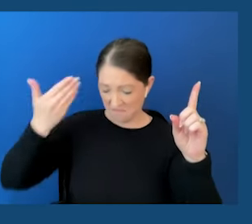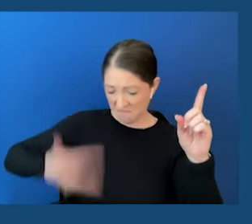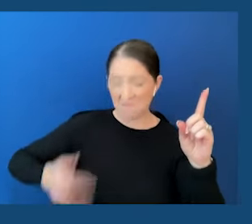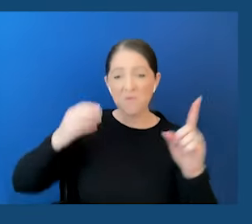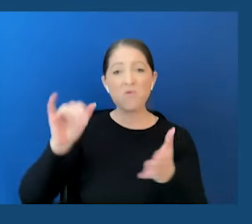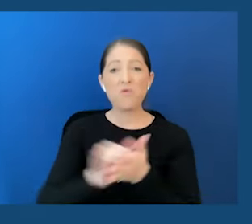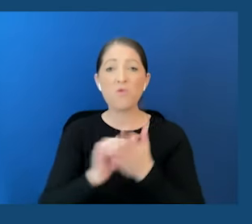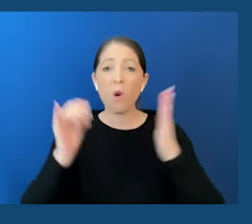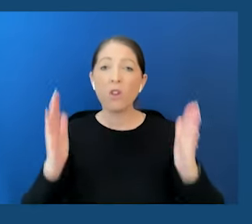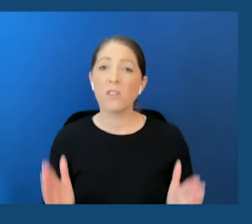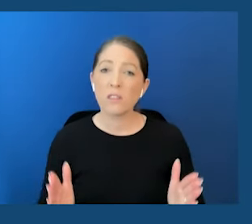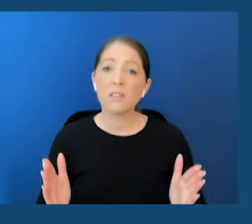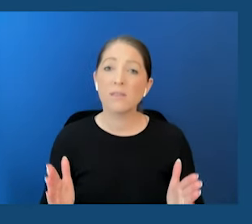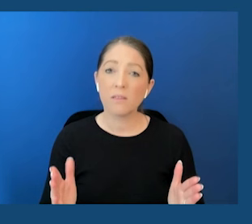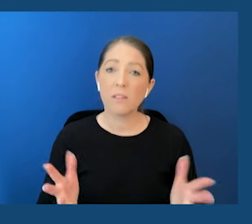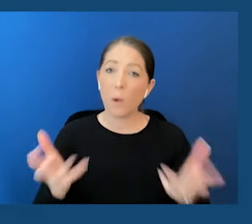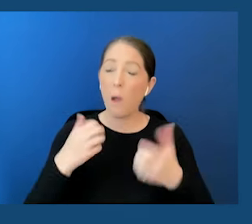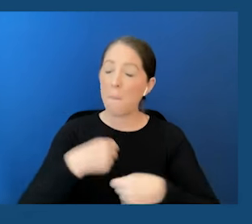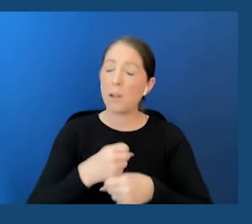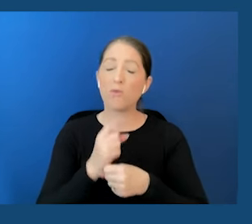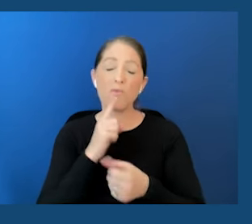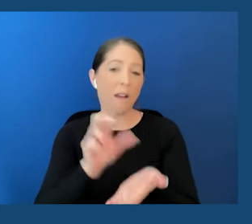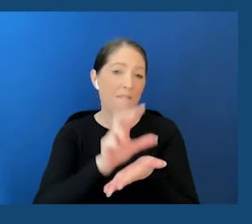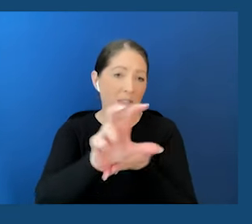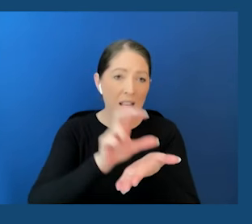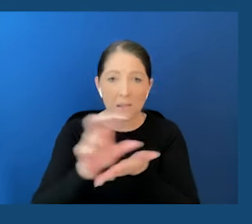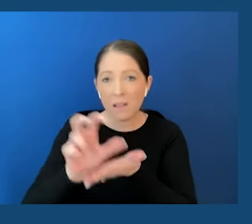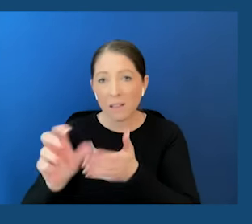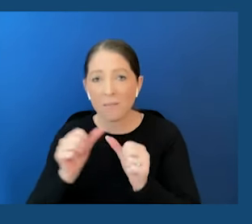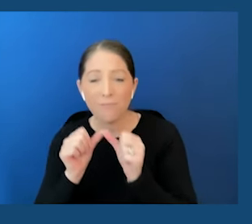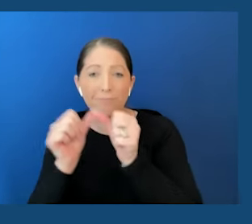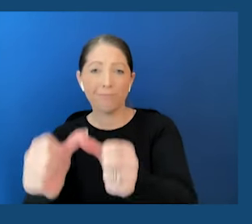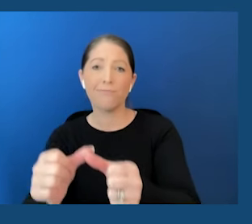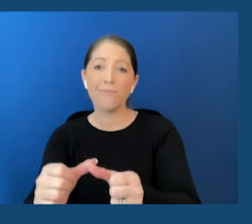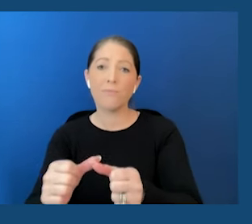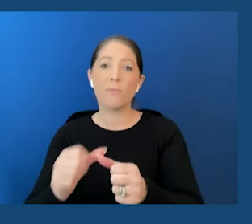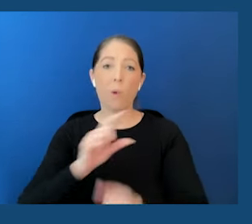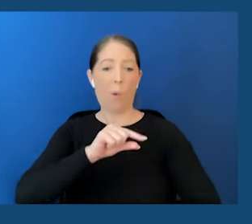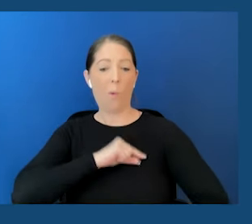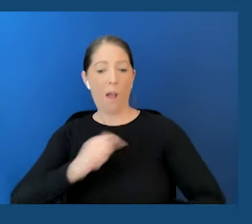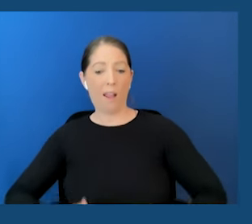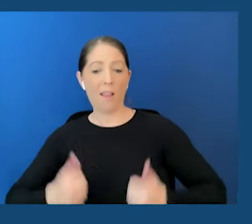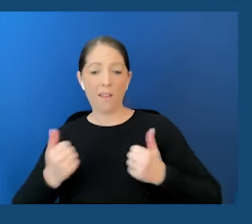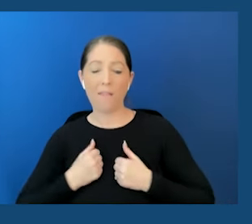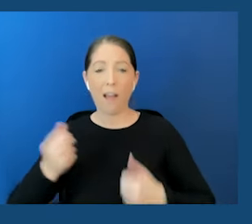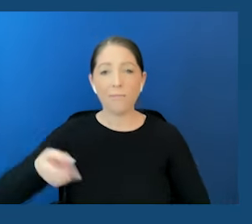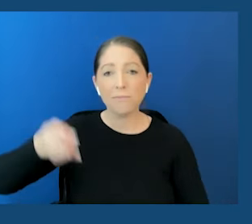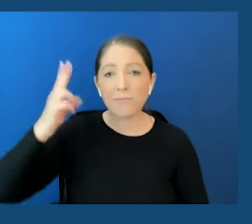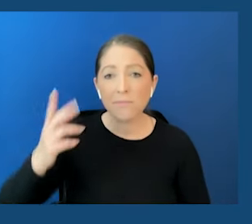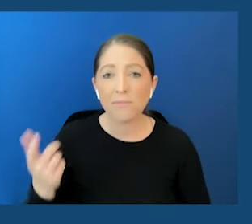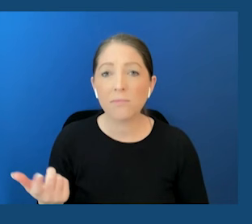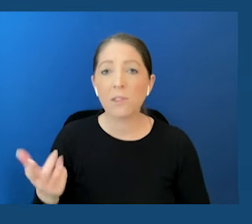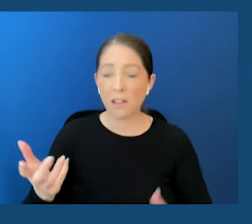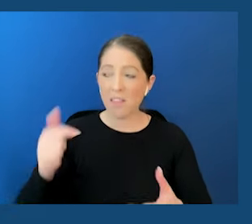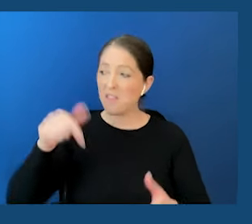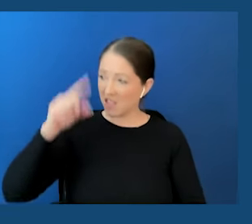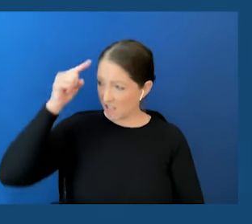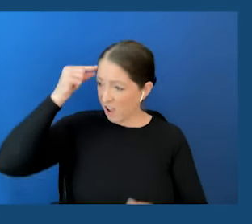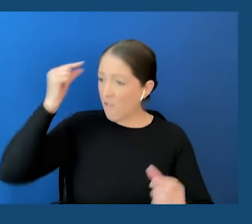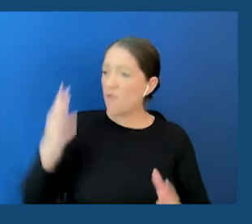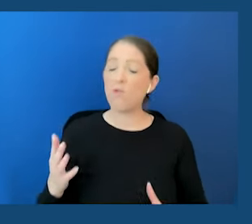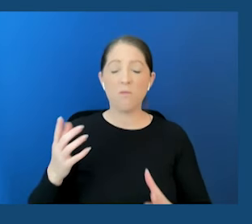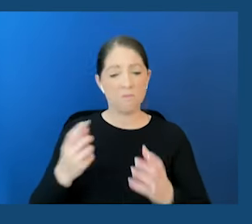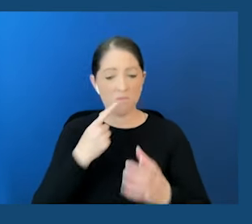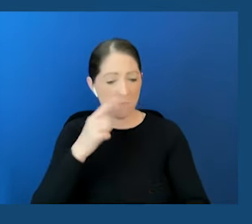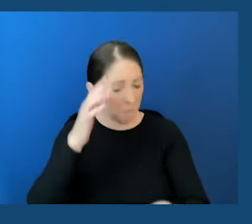going to keep these investments going and keep the quality of life high and tell everybody that they have a governor who believes in this area. And I want to introduce